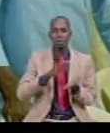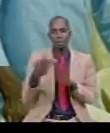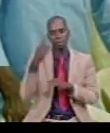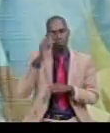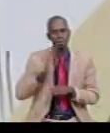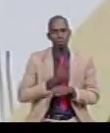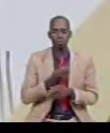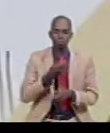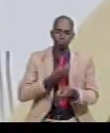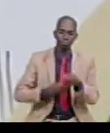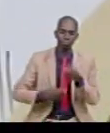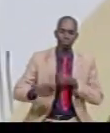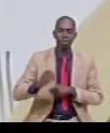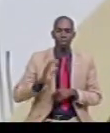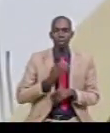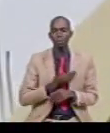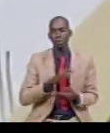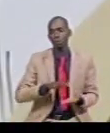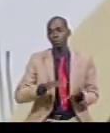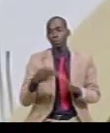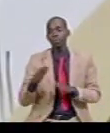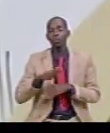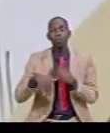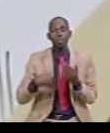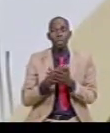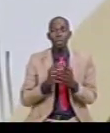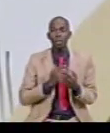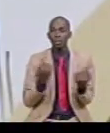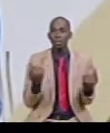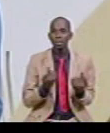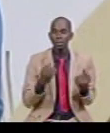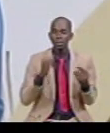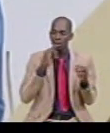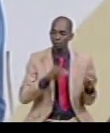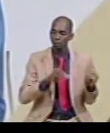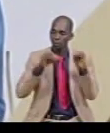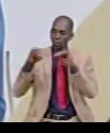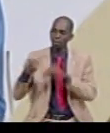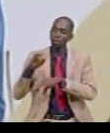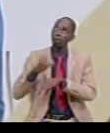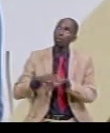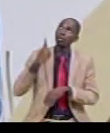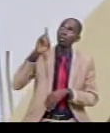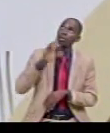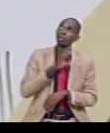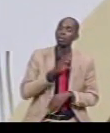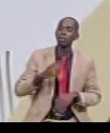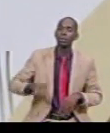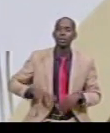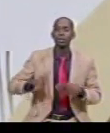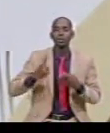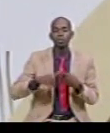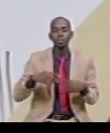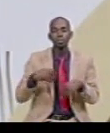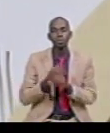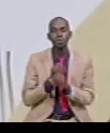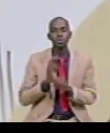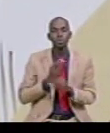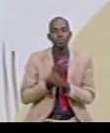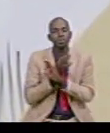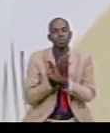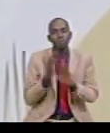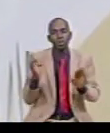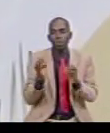our sins and guilt were laid upon him to set us free and make us guiltless, and make